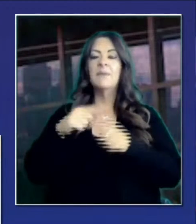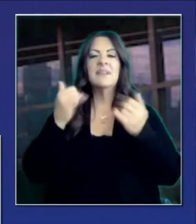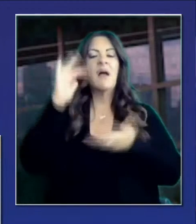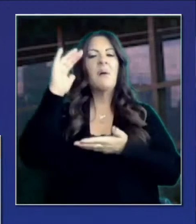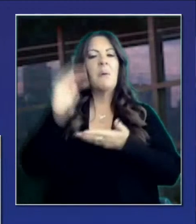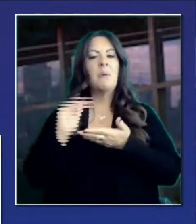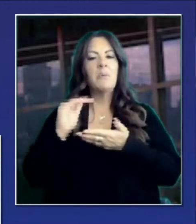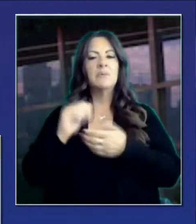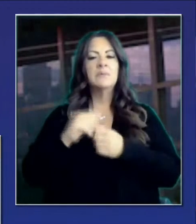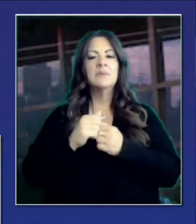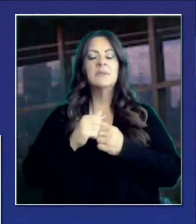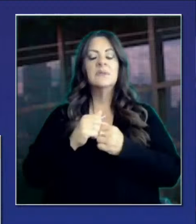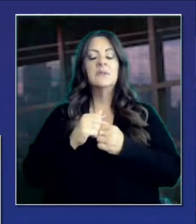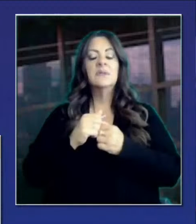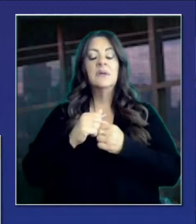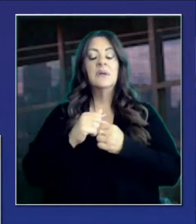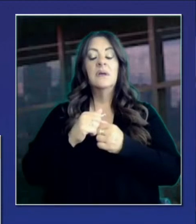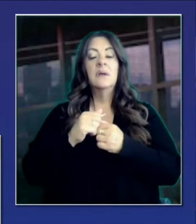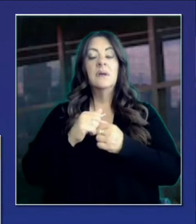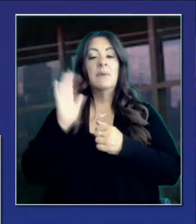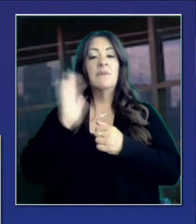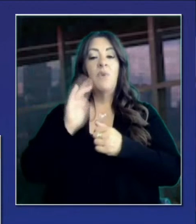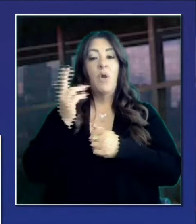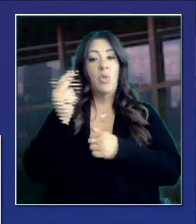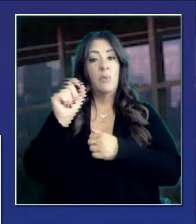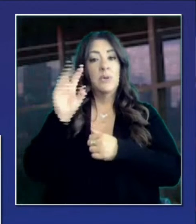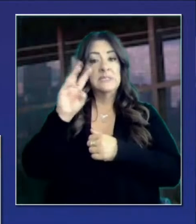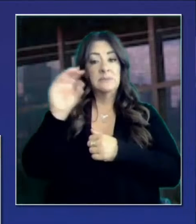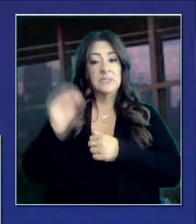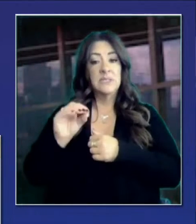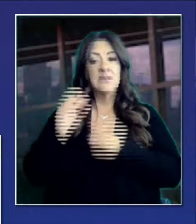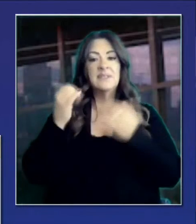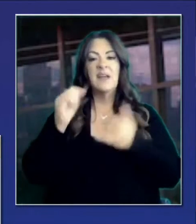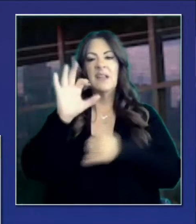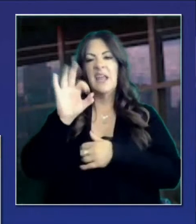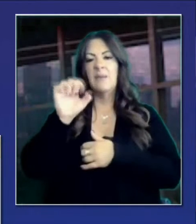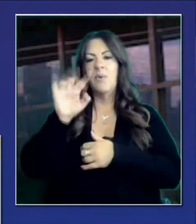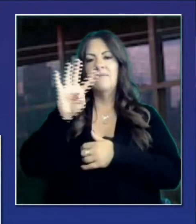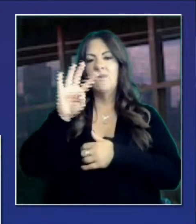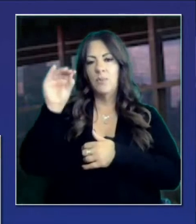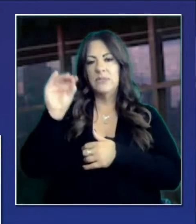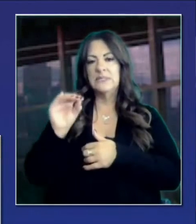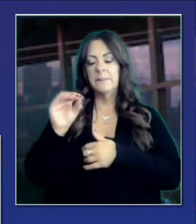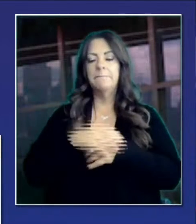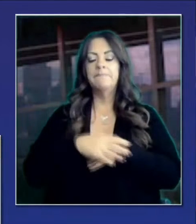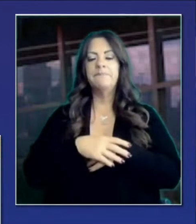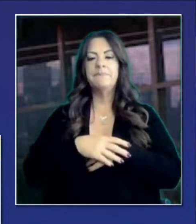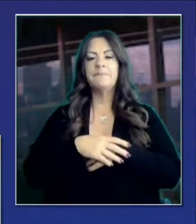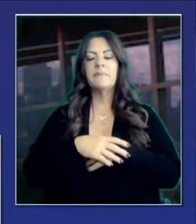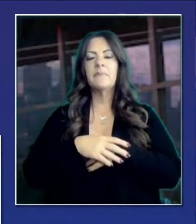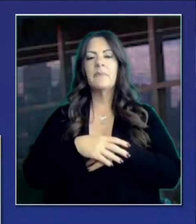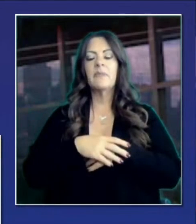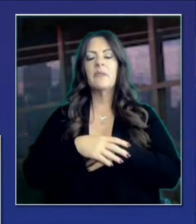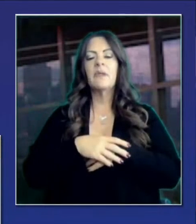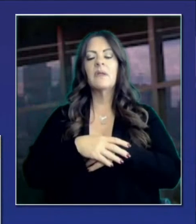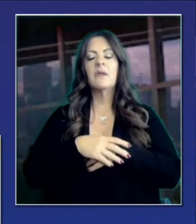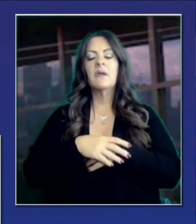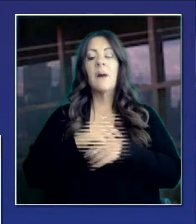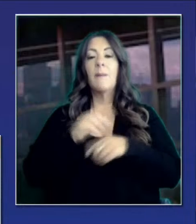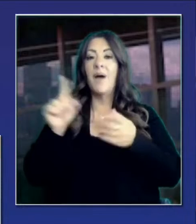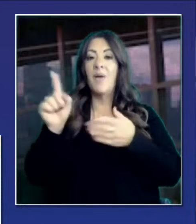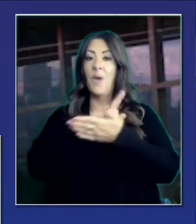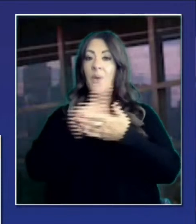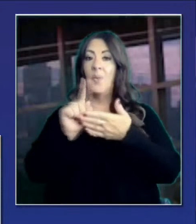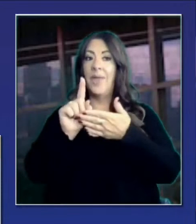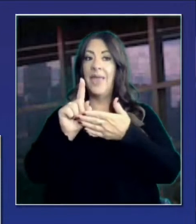13.6%. 2 weeks ago, 9.4% today. The 7-day rate, even more favorable.